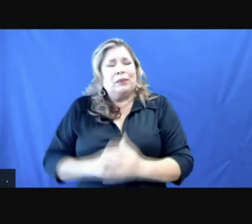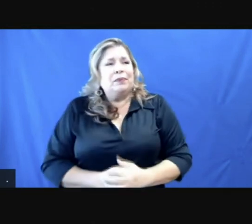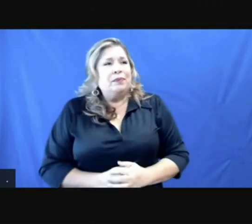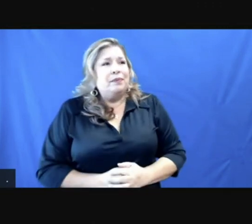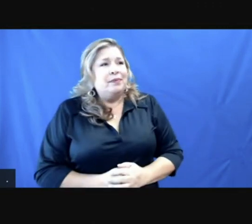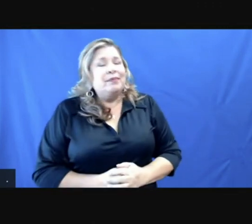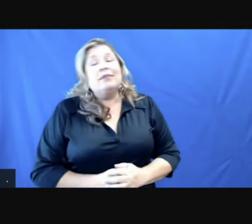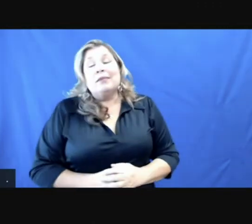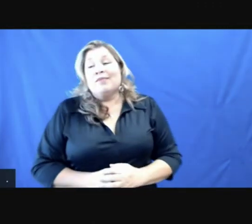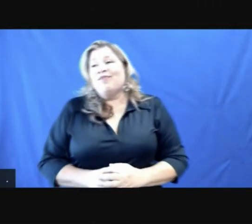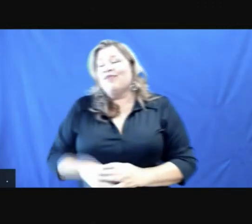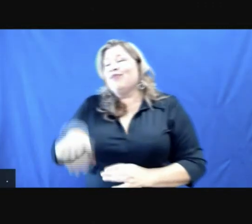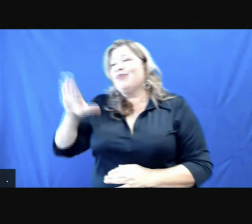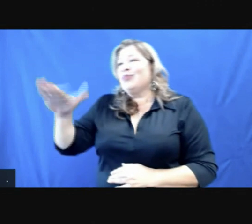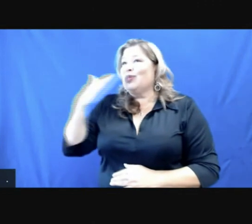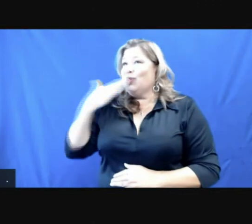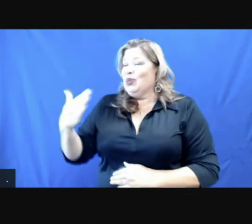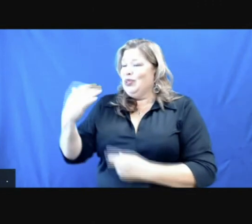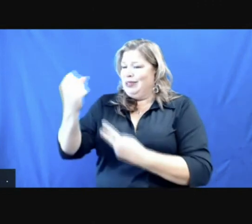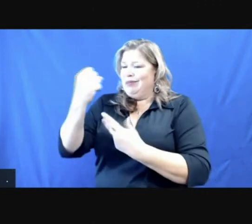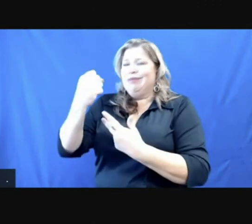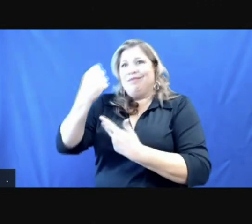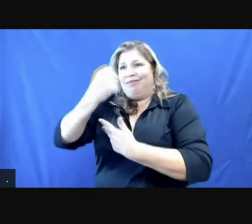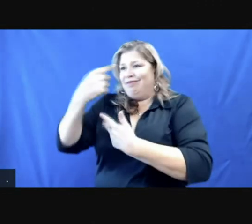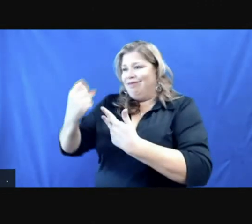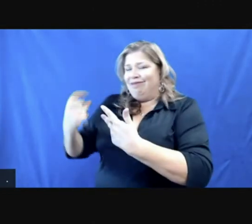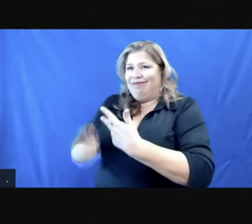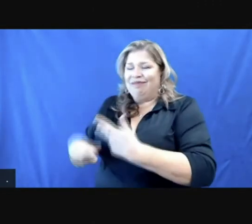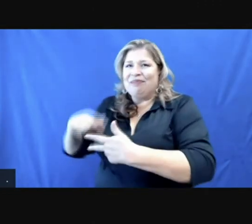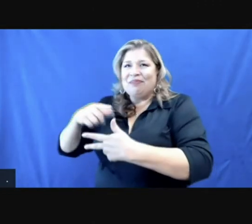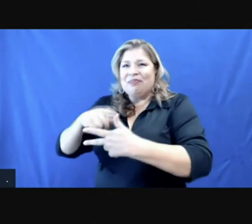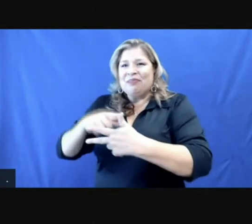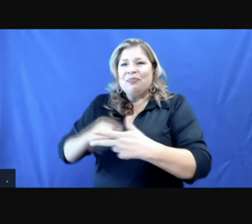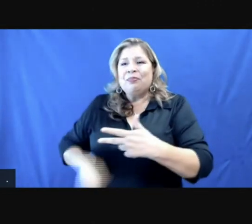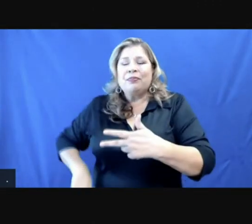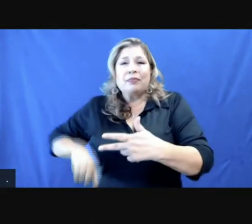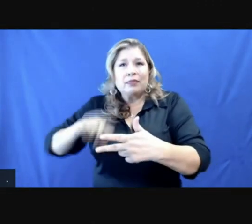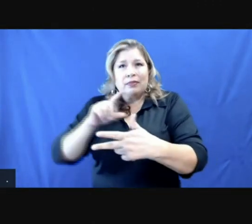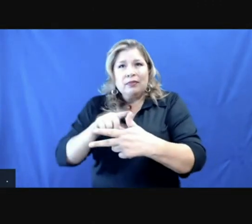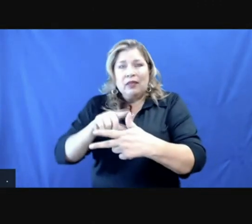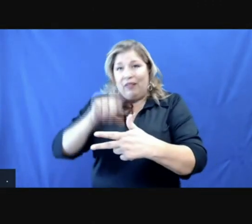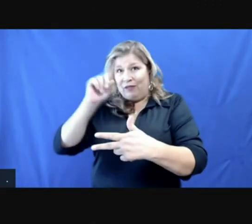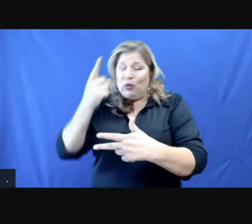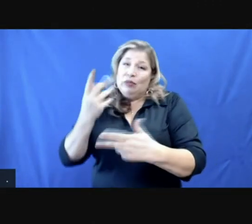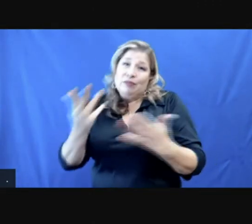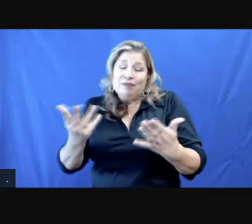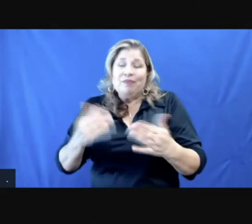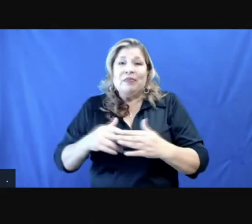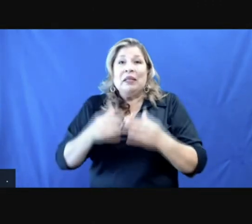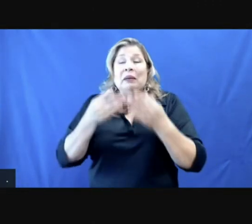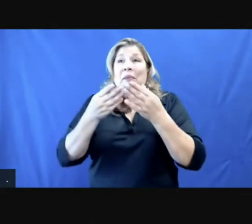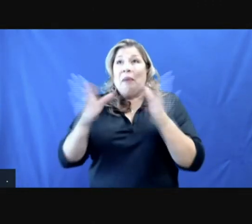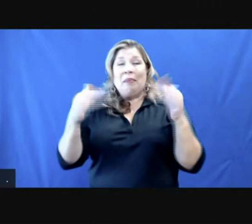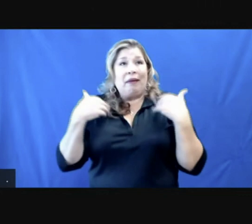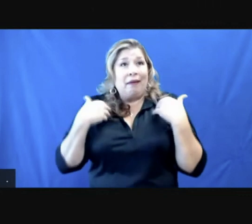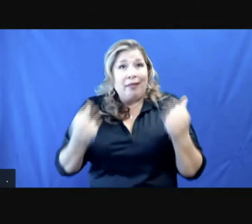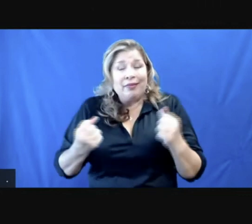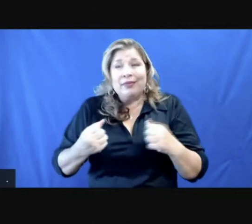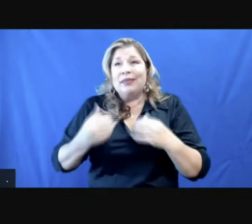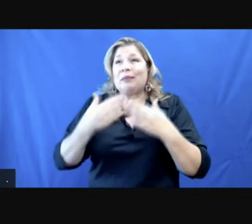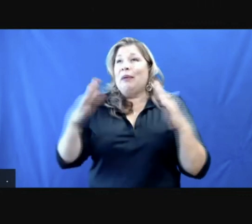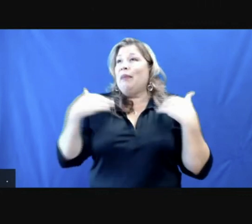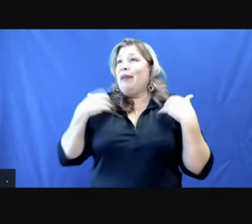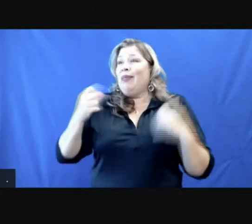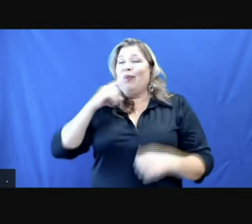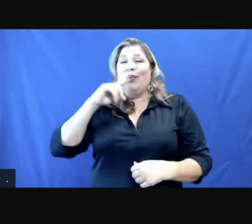all good questions, Phil. Thanks for all three of them. So the first one, look, public health and public health orders have